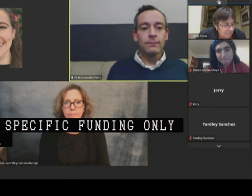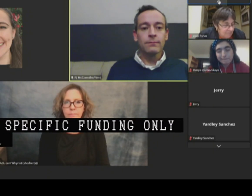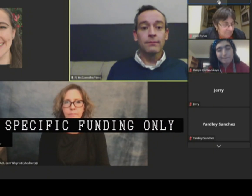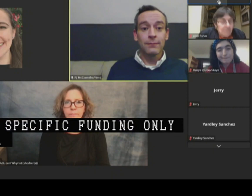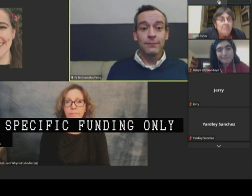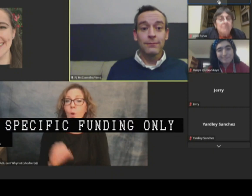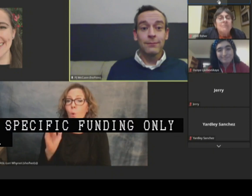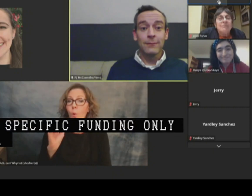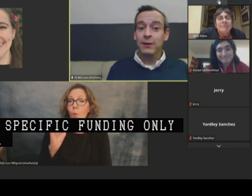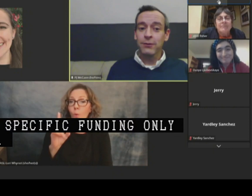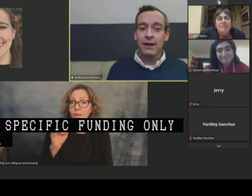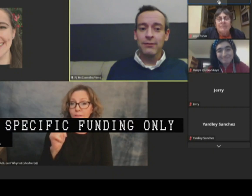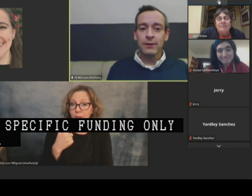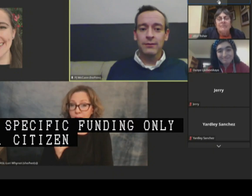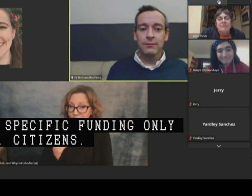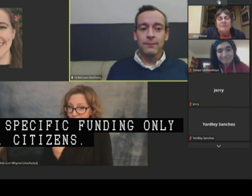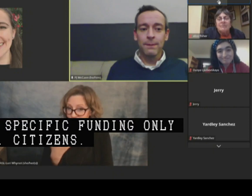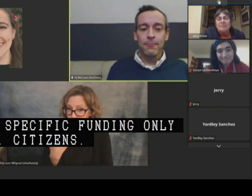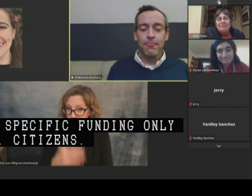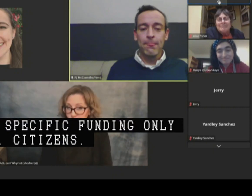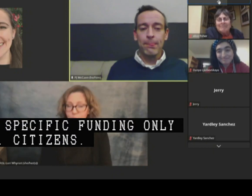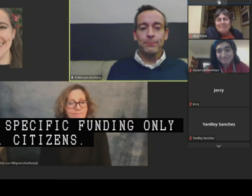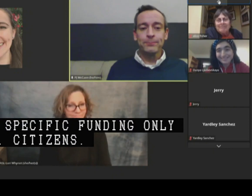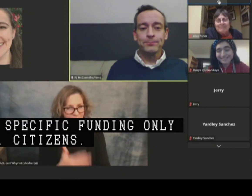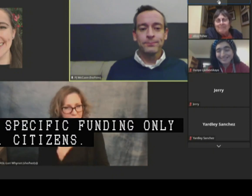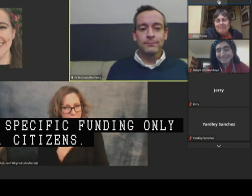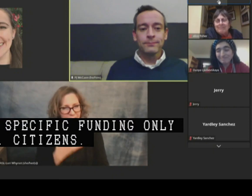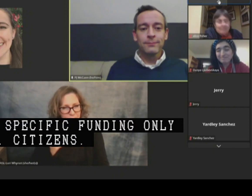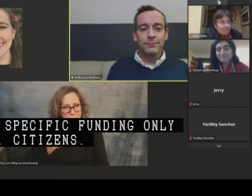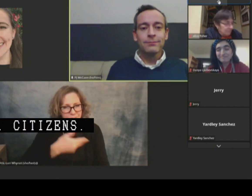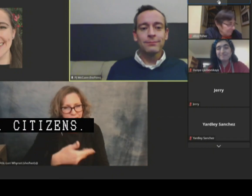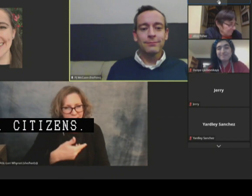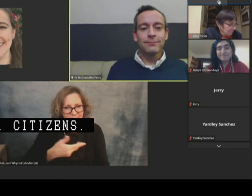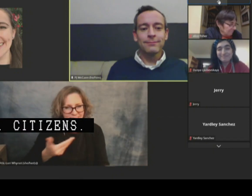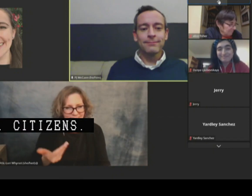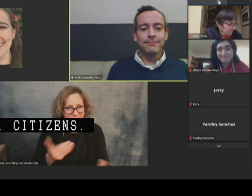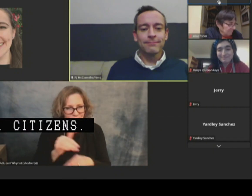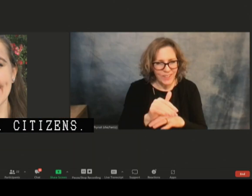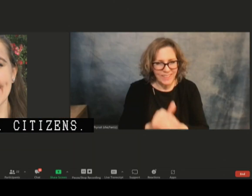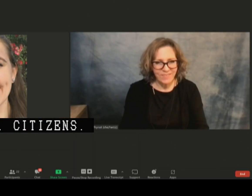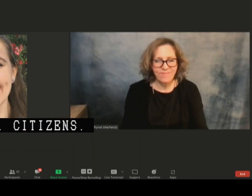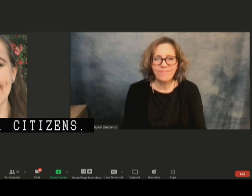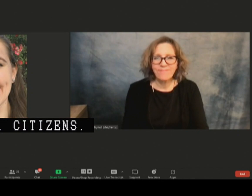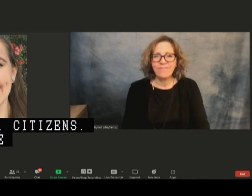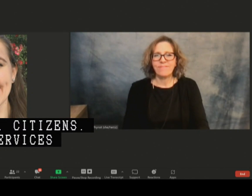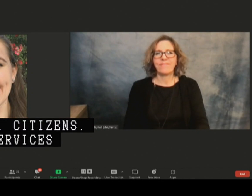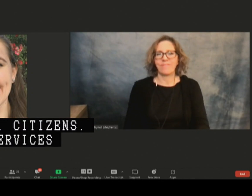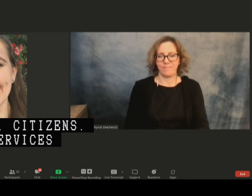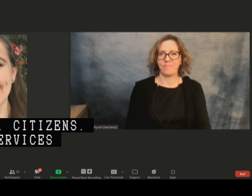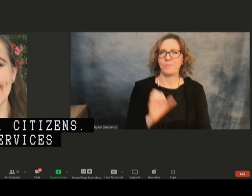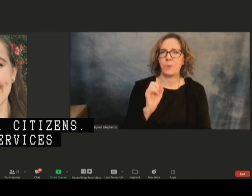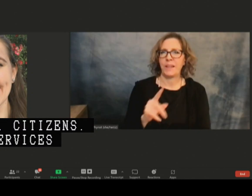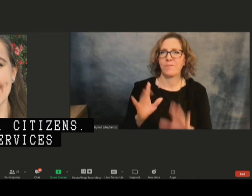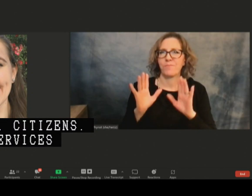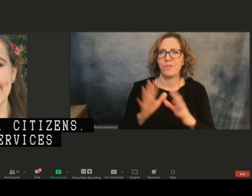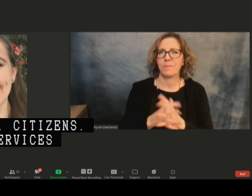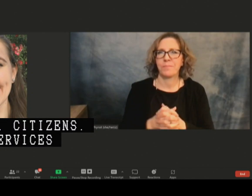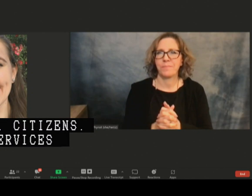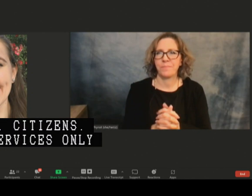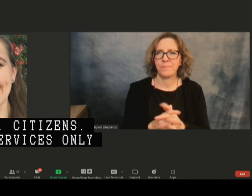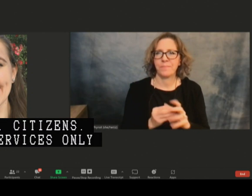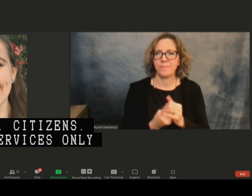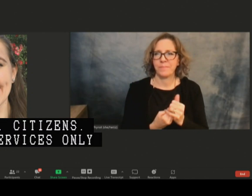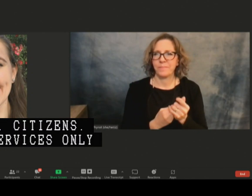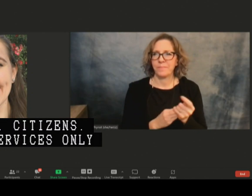Thank you. Thank you for having me. Yeah. So that was great.